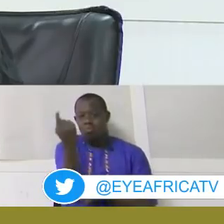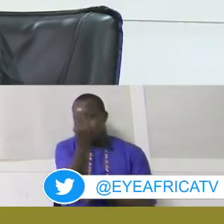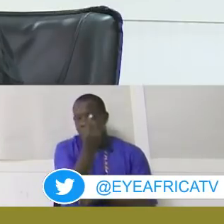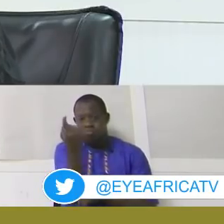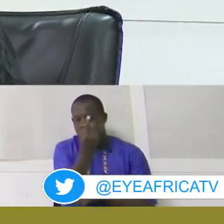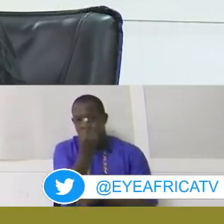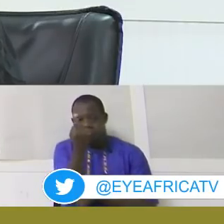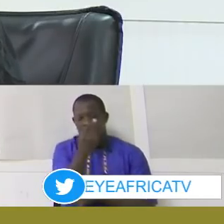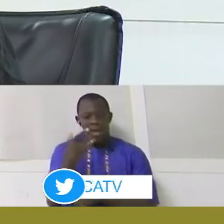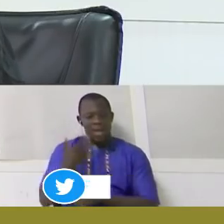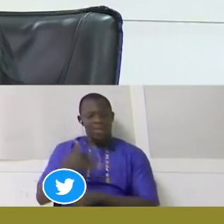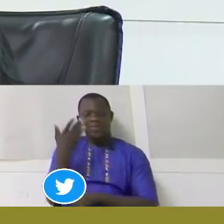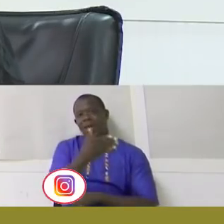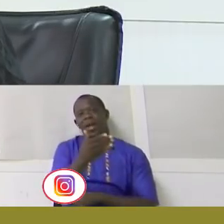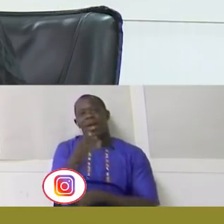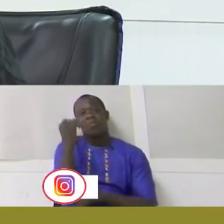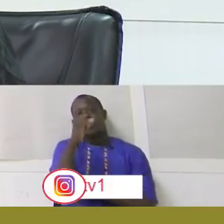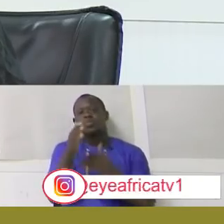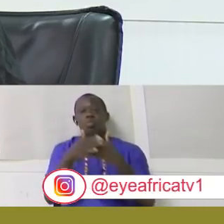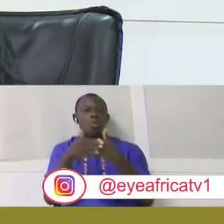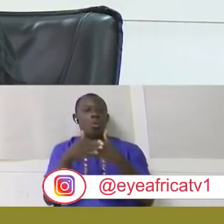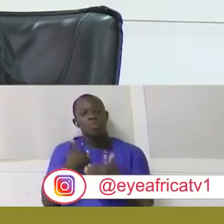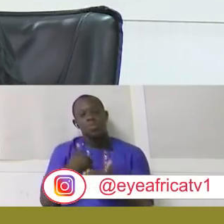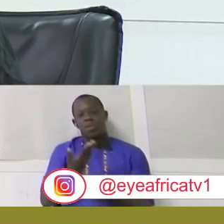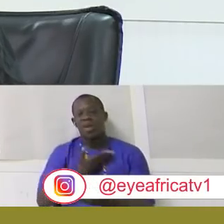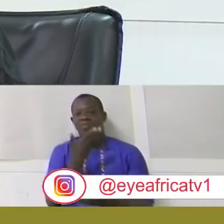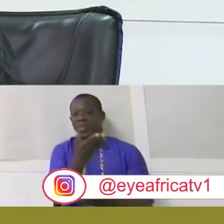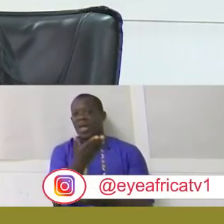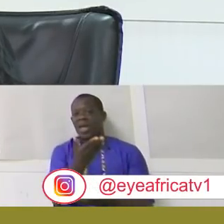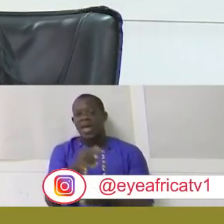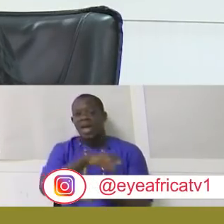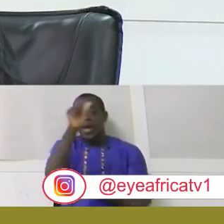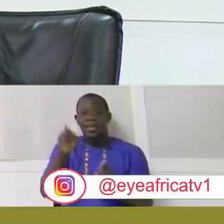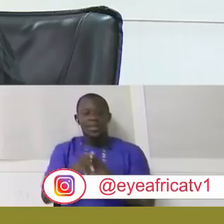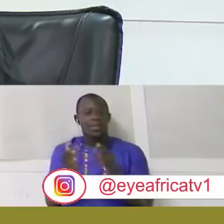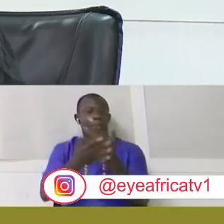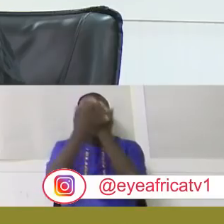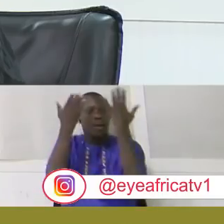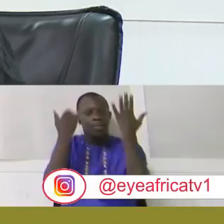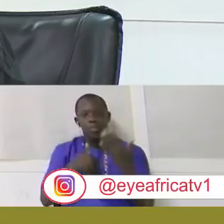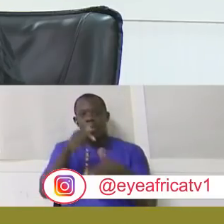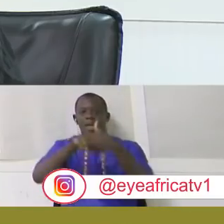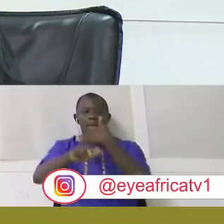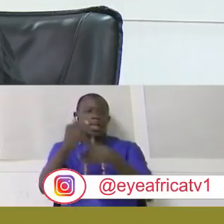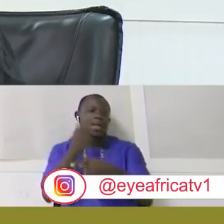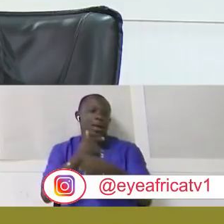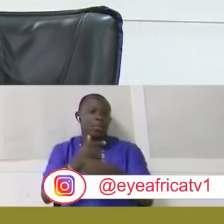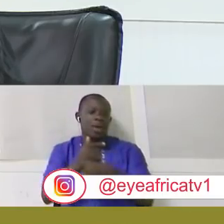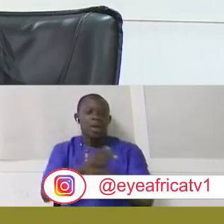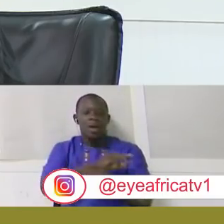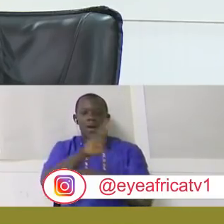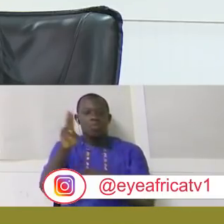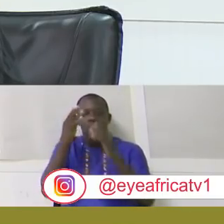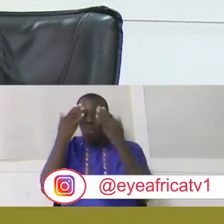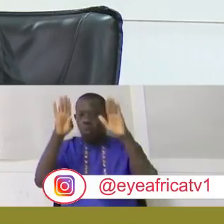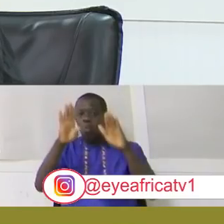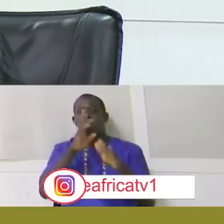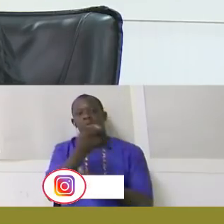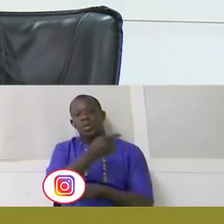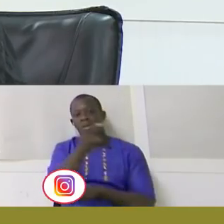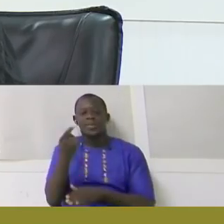deka bi. He said to me, it is not safe for you alone to live in this house. These people are many and no one knows who